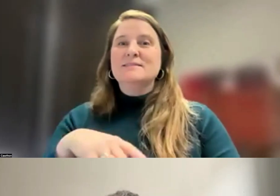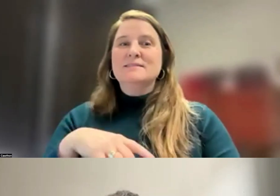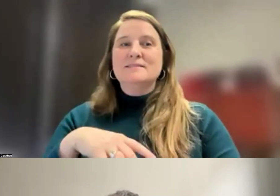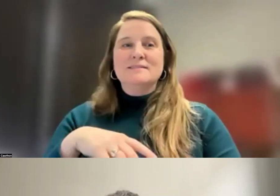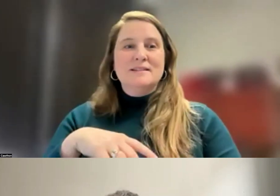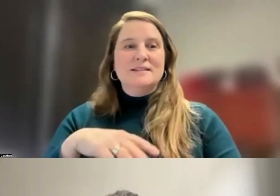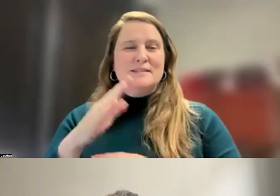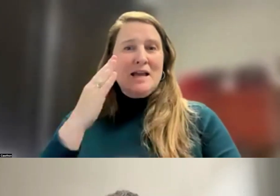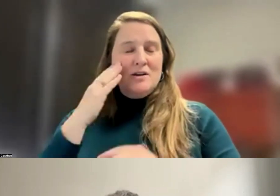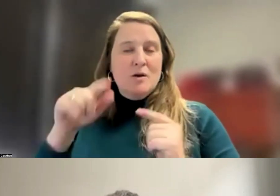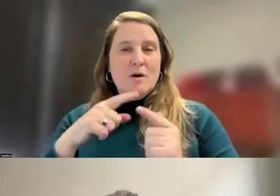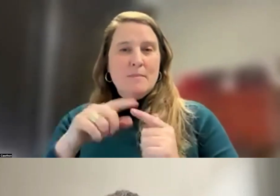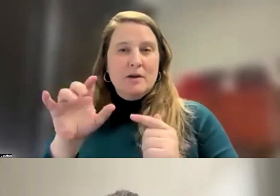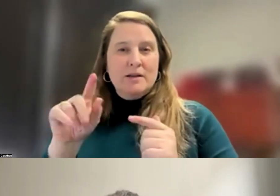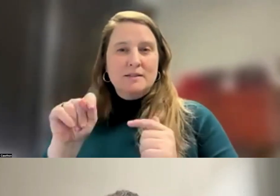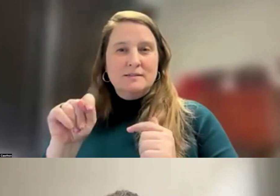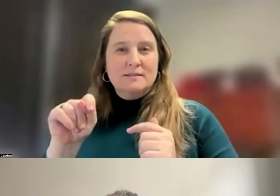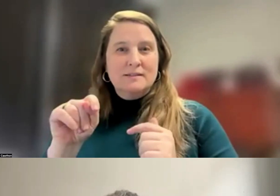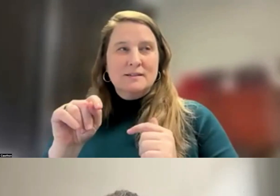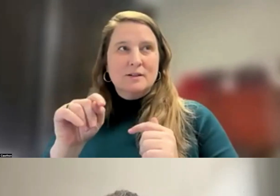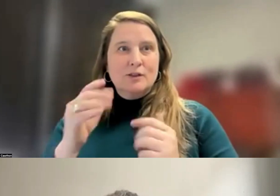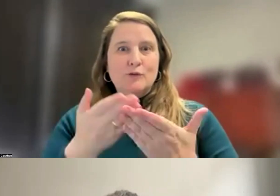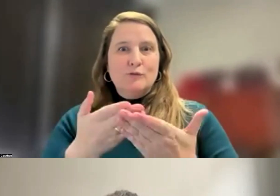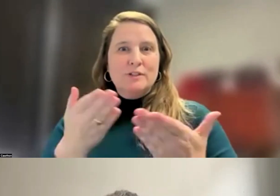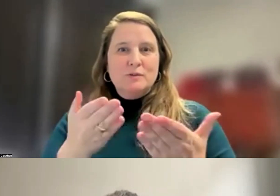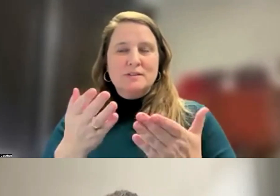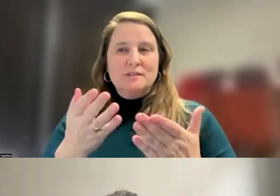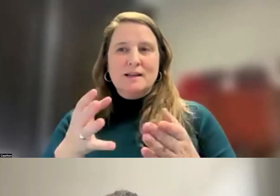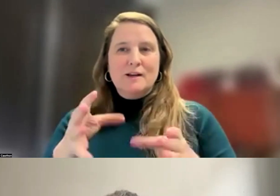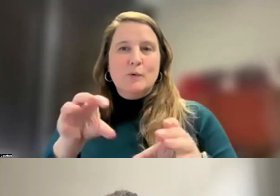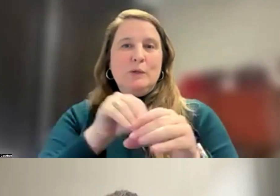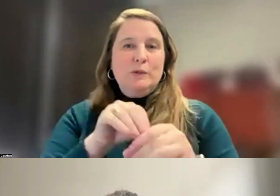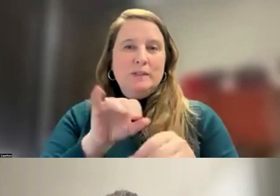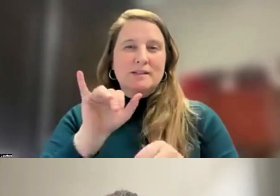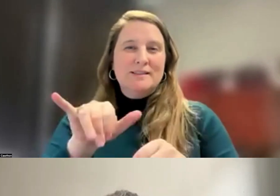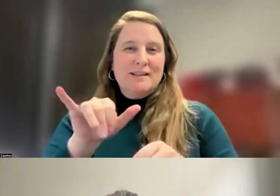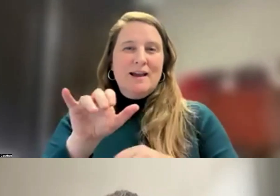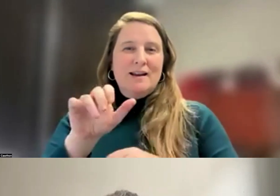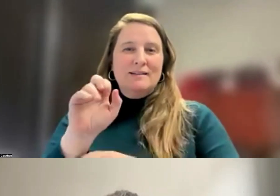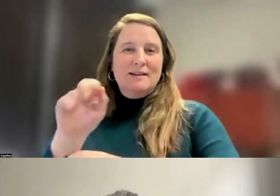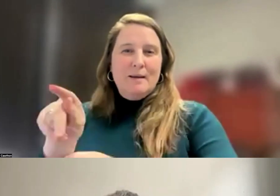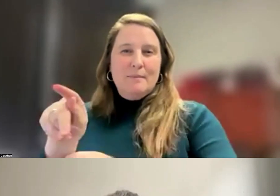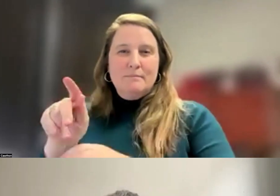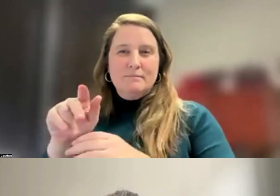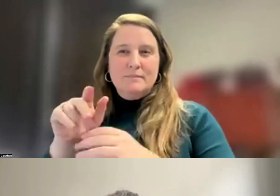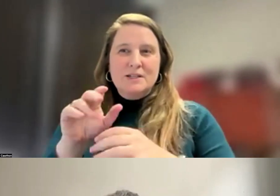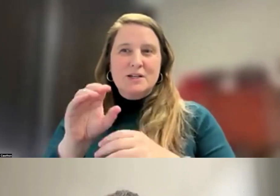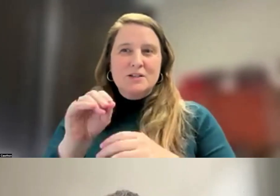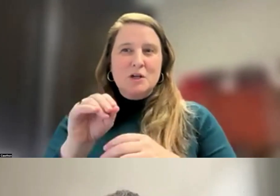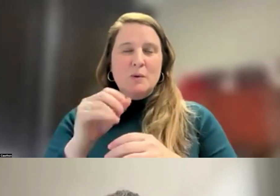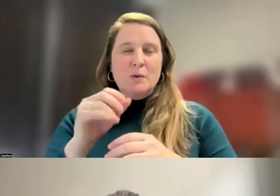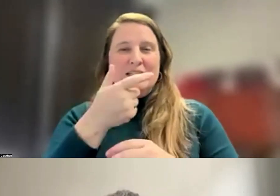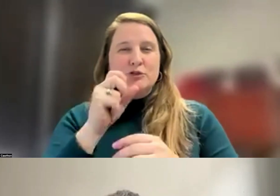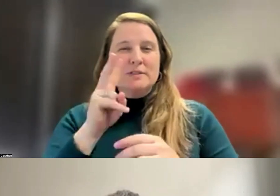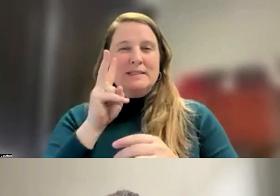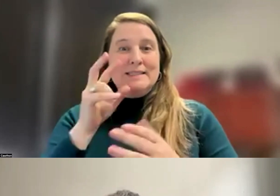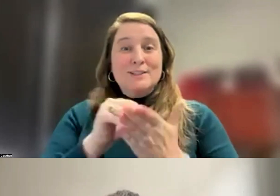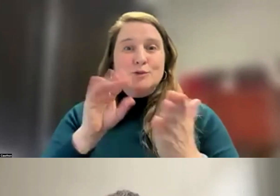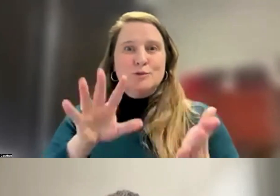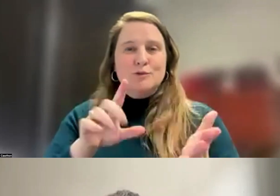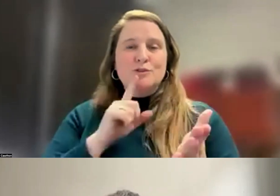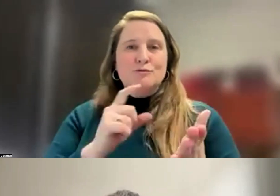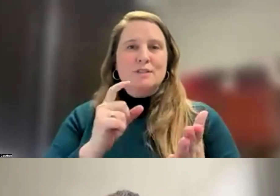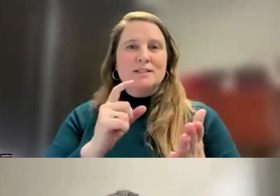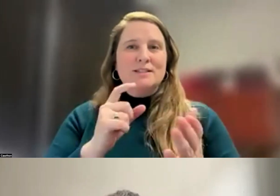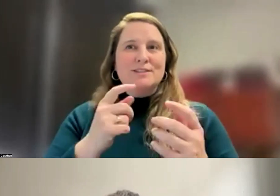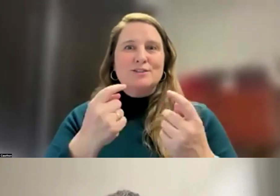speech to text. They know, they just know. And so those resources are